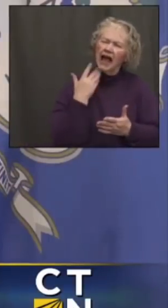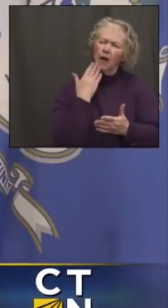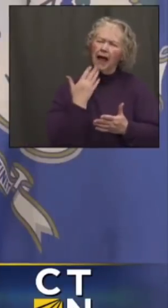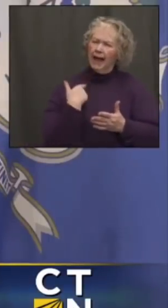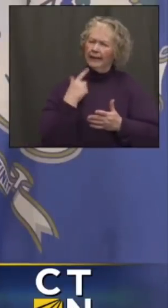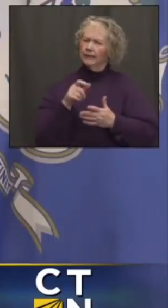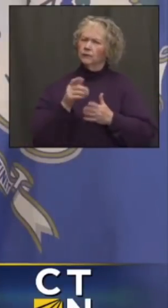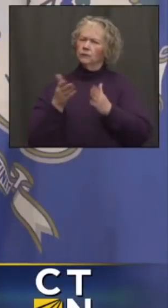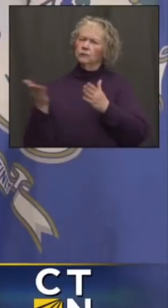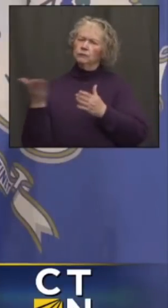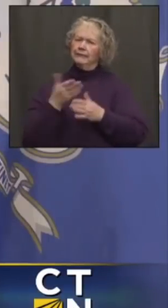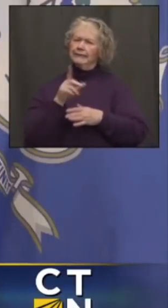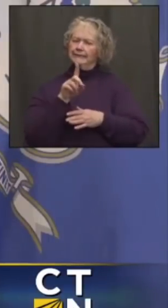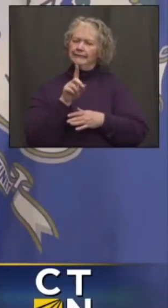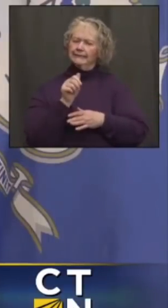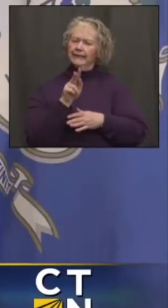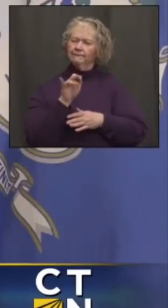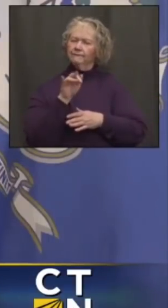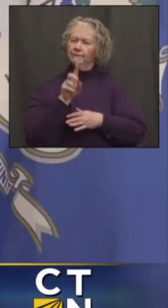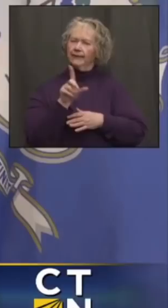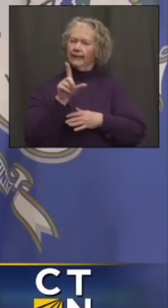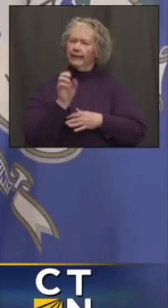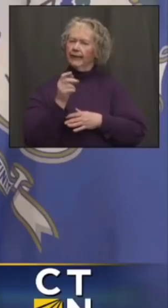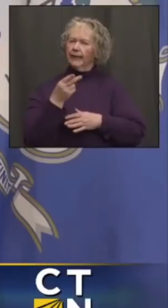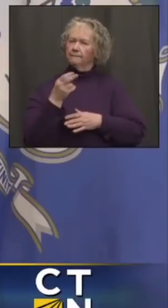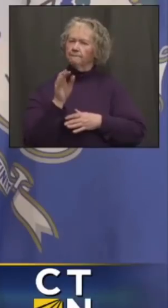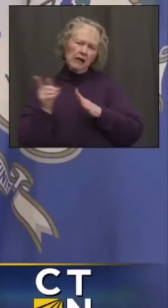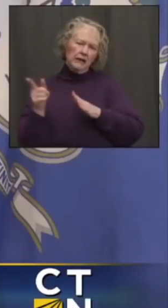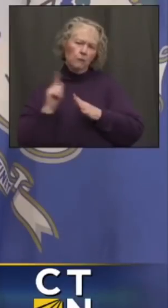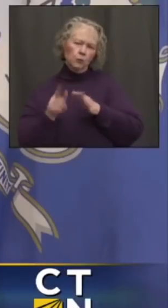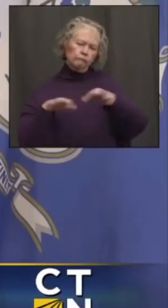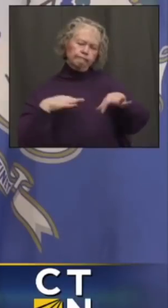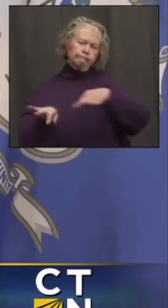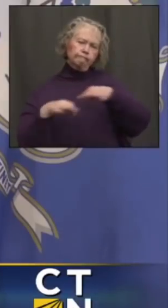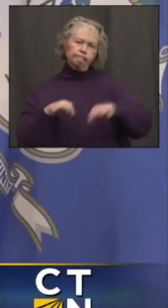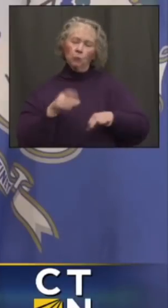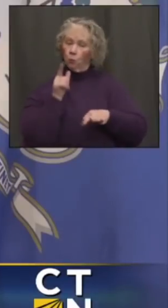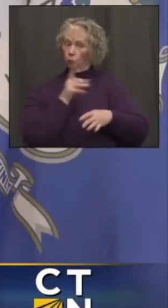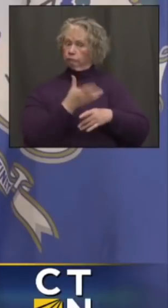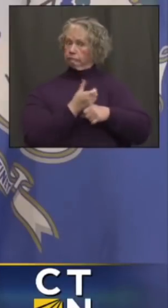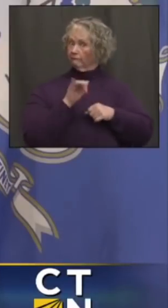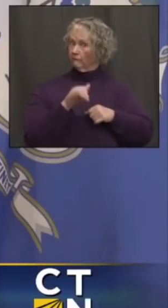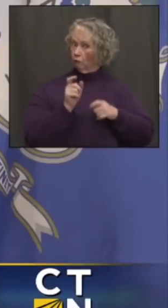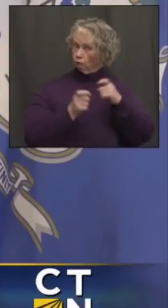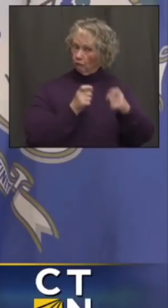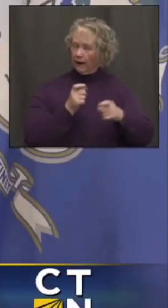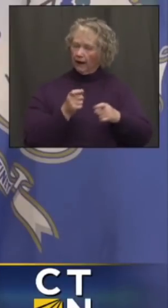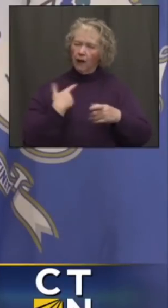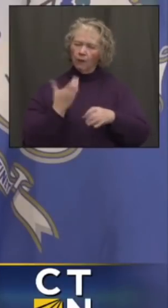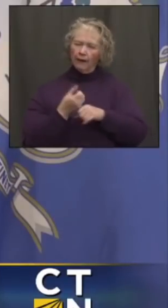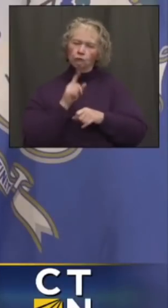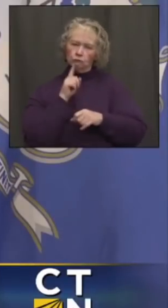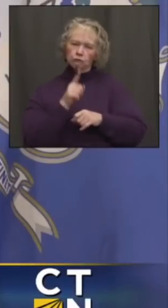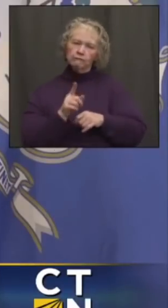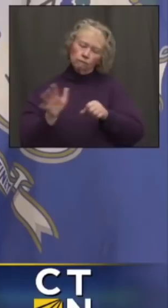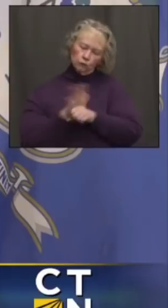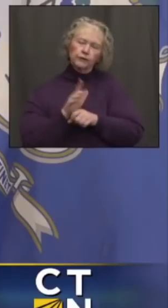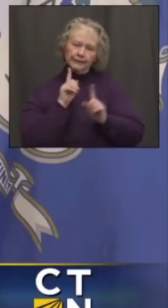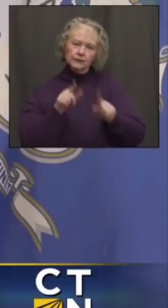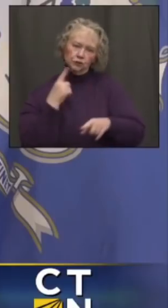it, and they contacted the ECD, and then they never heard anything back. Is there a backlog of some kind?